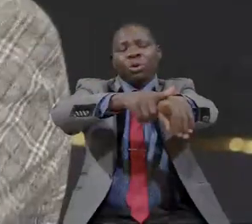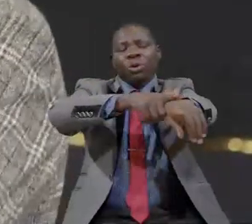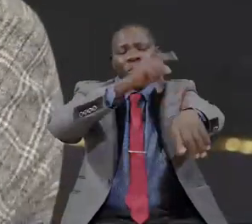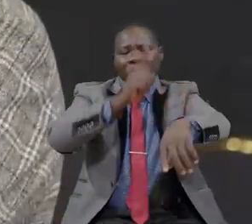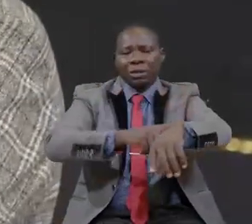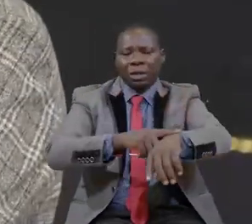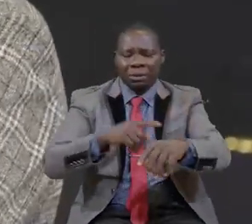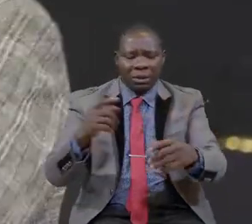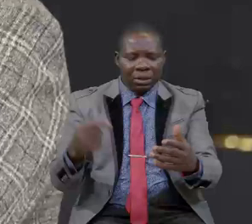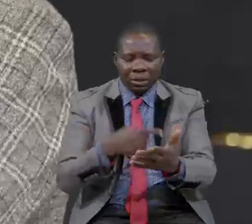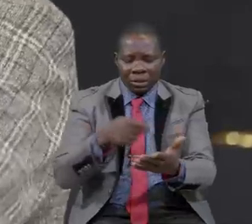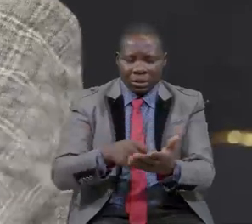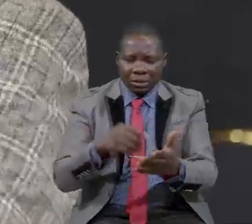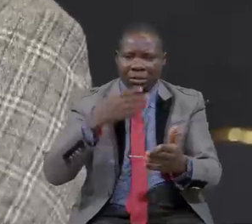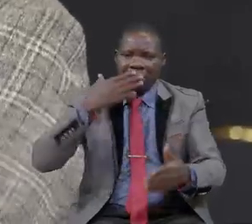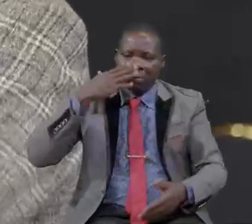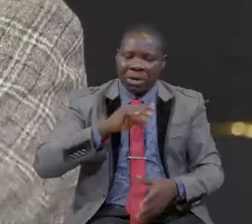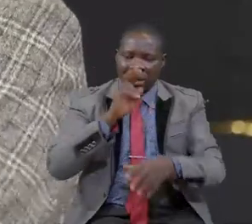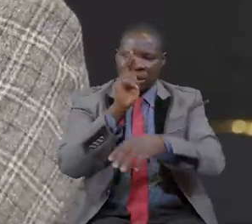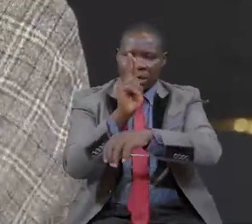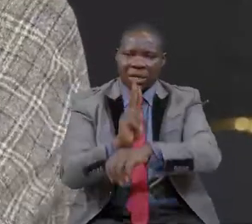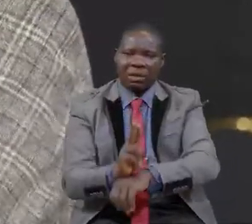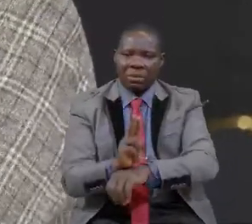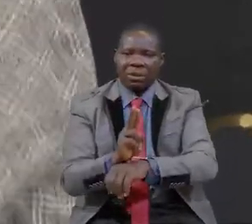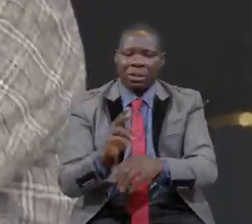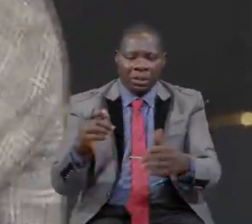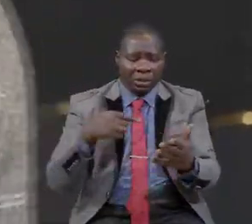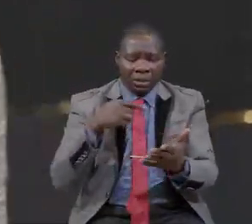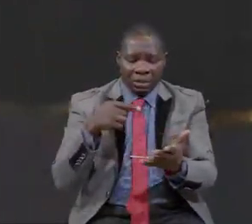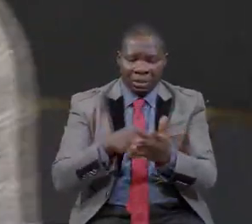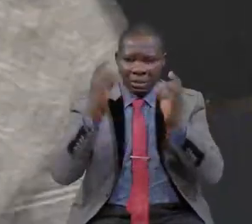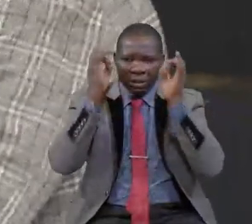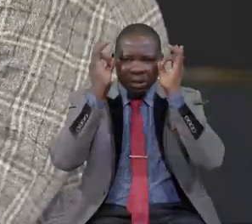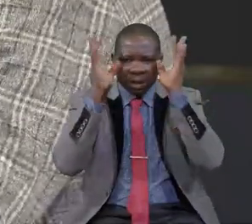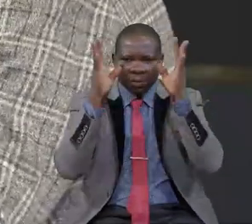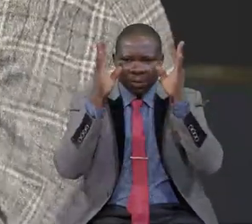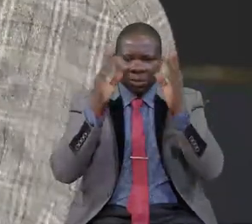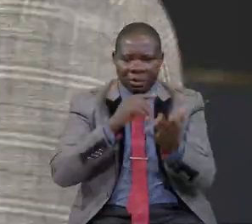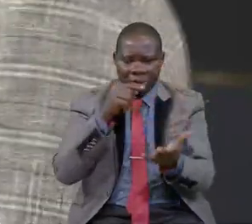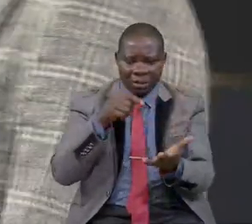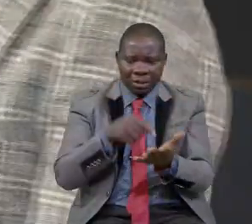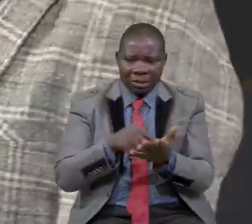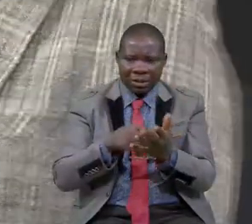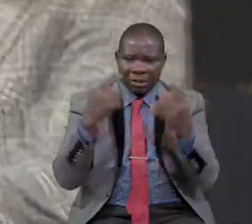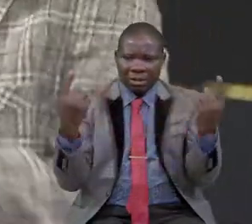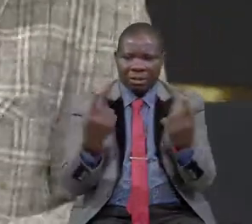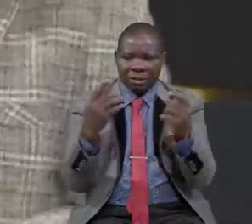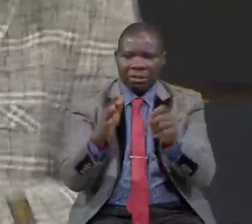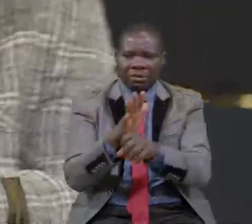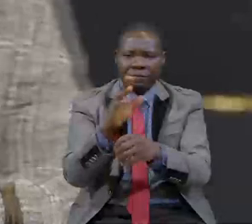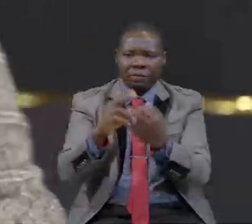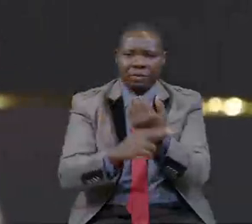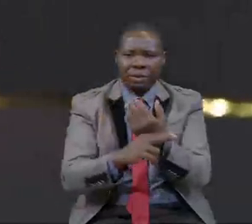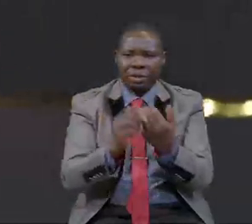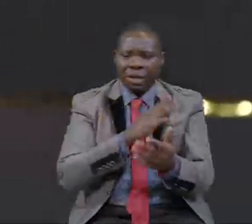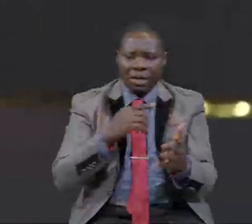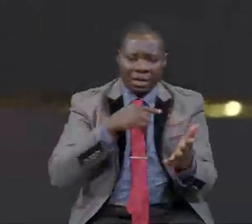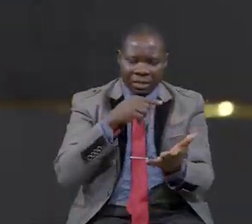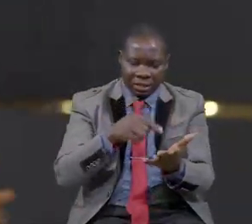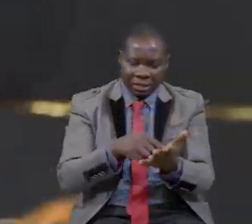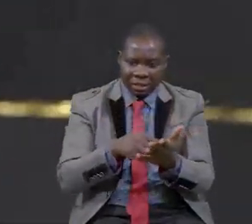habit, this abomination, this sinfulness, and this besetting